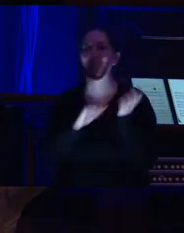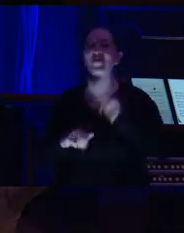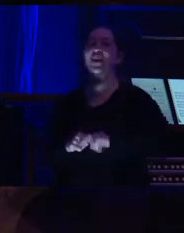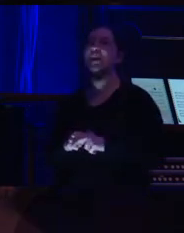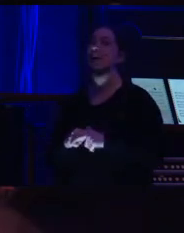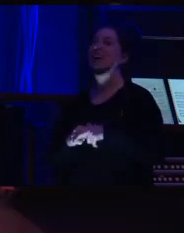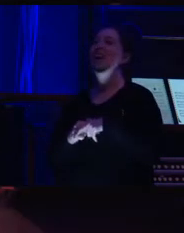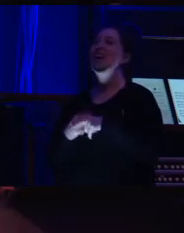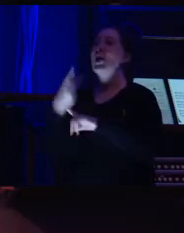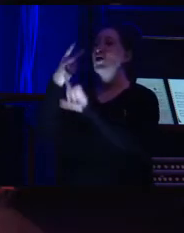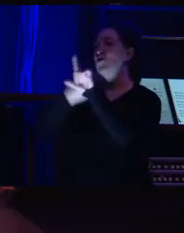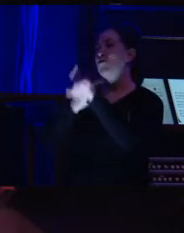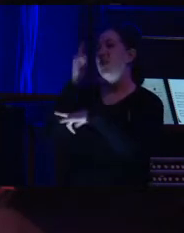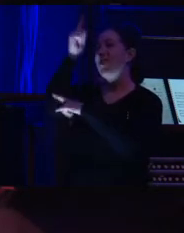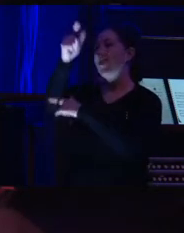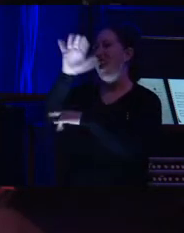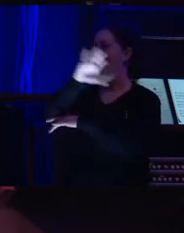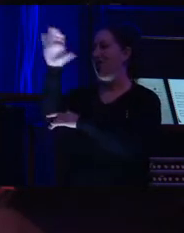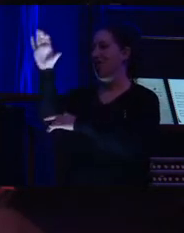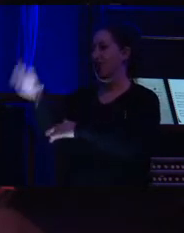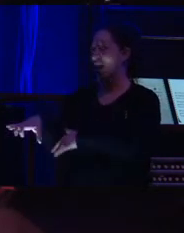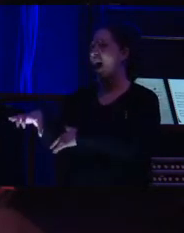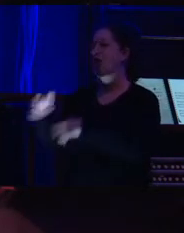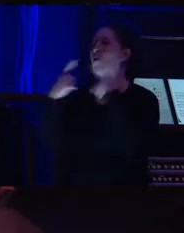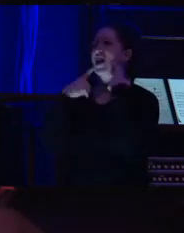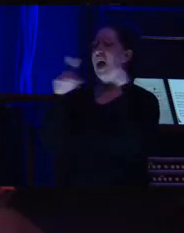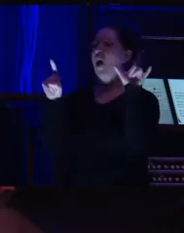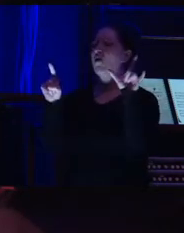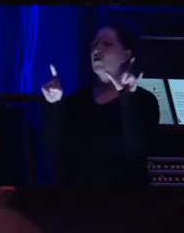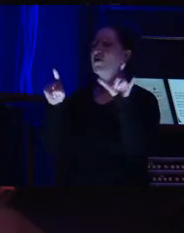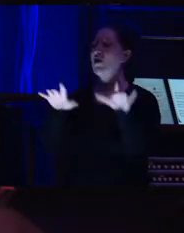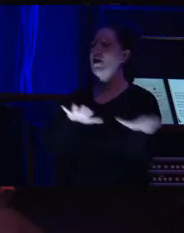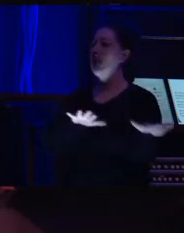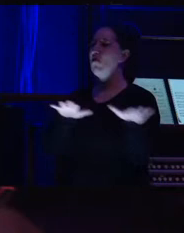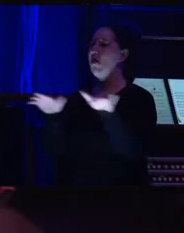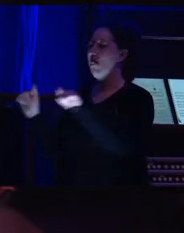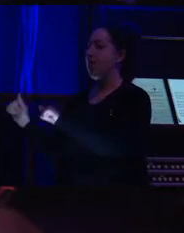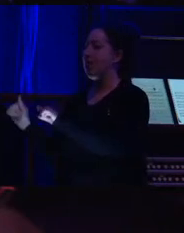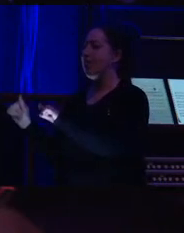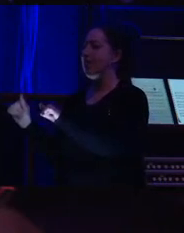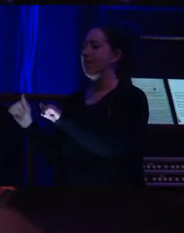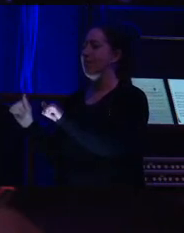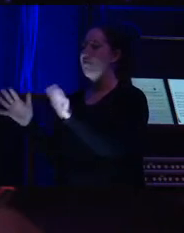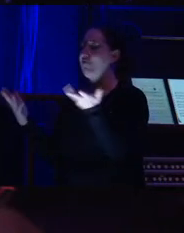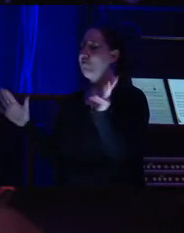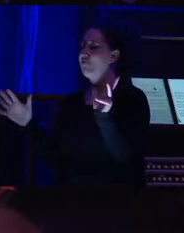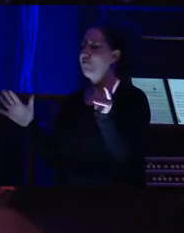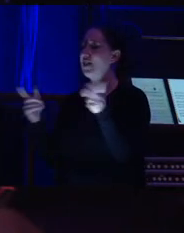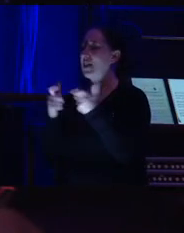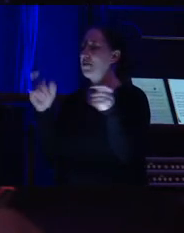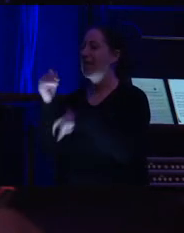And 2 months later, Chicago announced it was leaving big time.